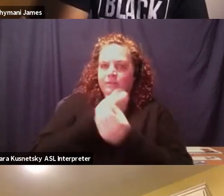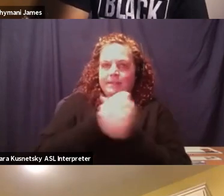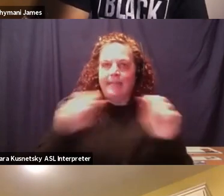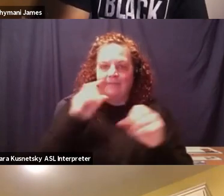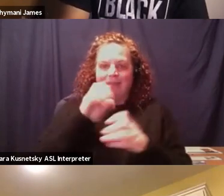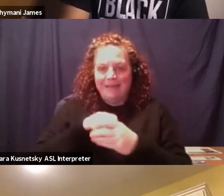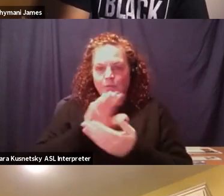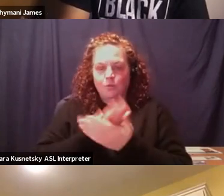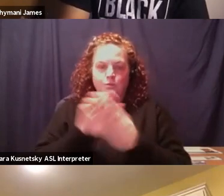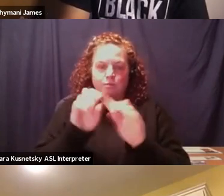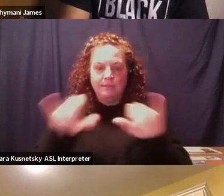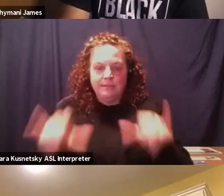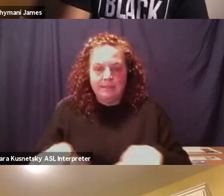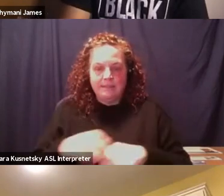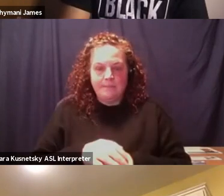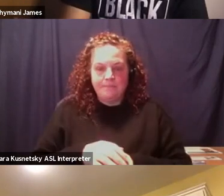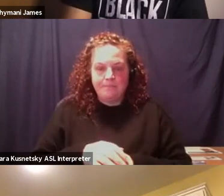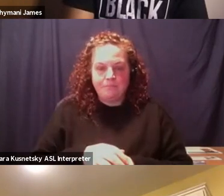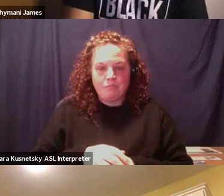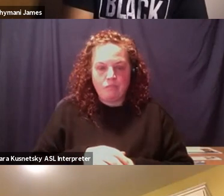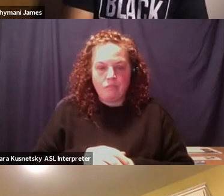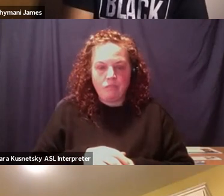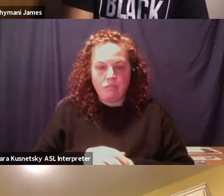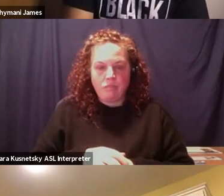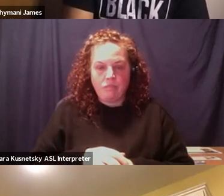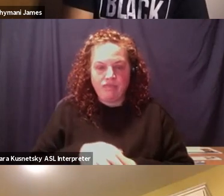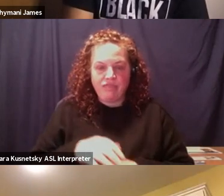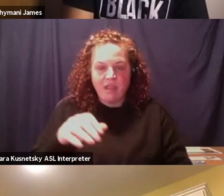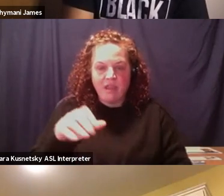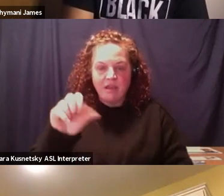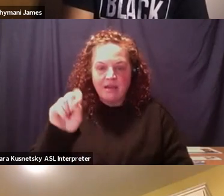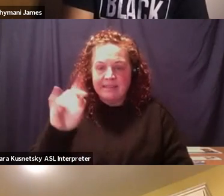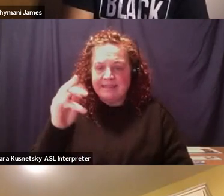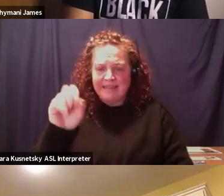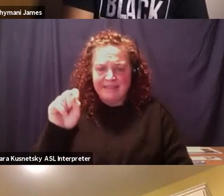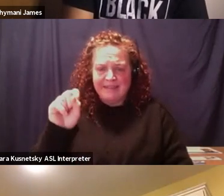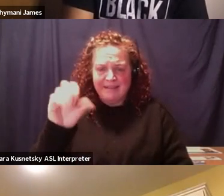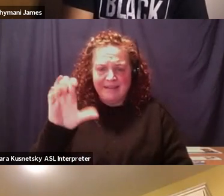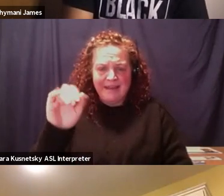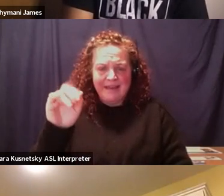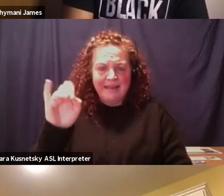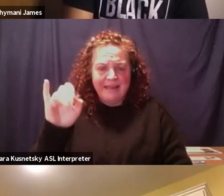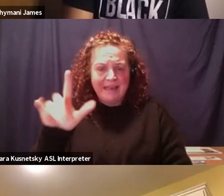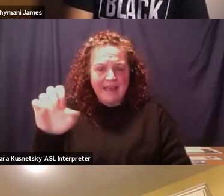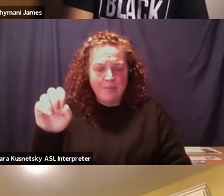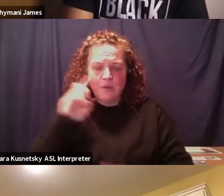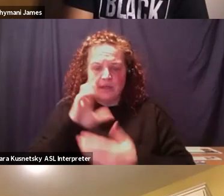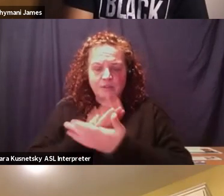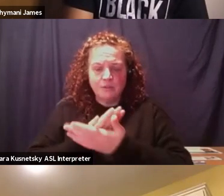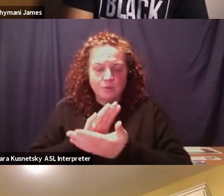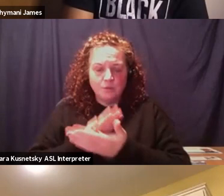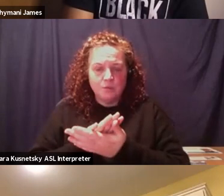system. Dacia Campbell is currently assistant superintendent in the Boston Public Schools Division of Accountability. Dacia